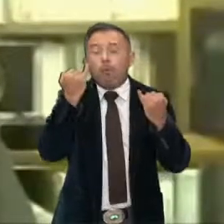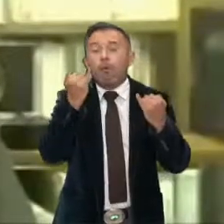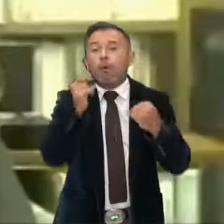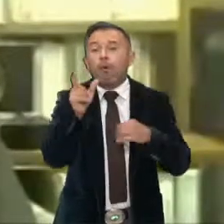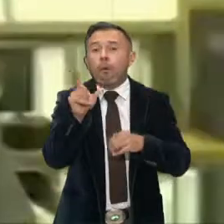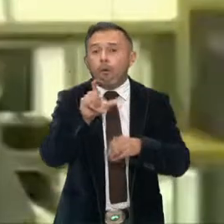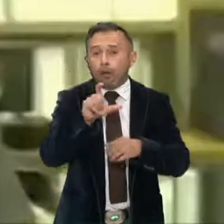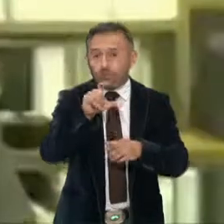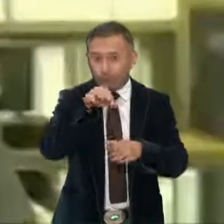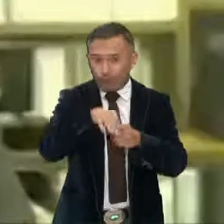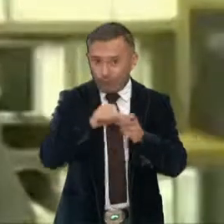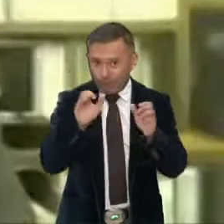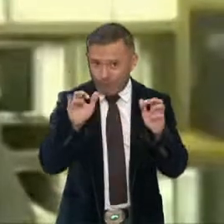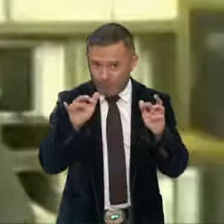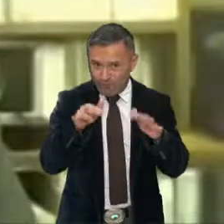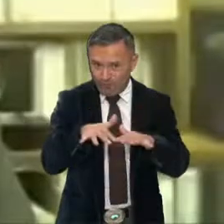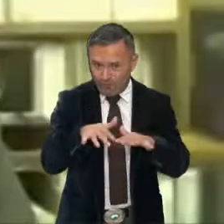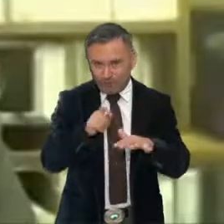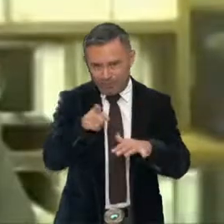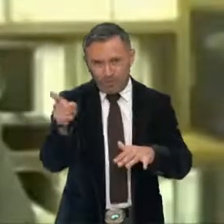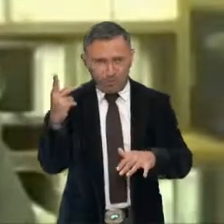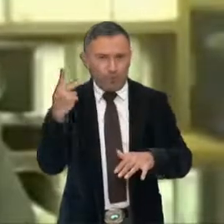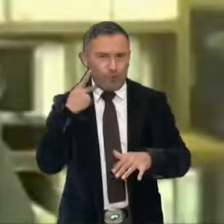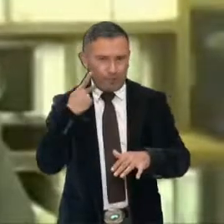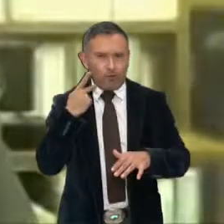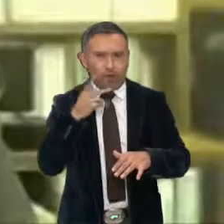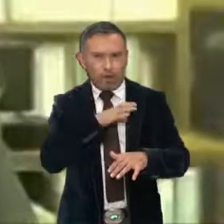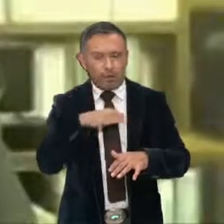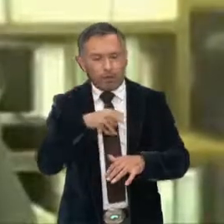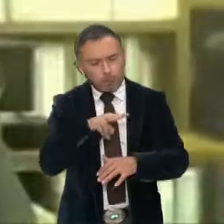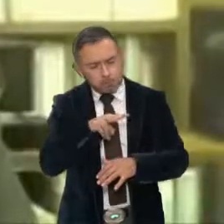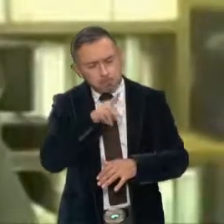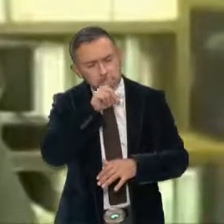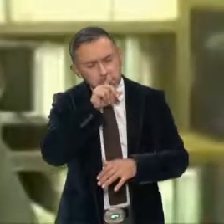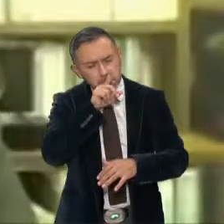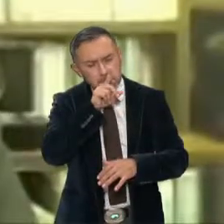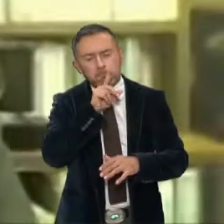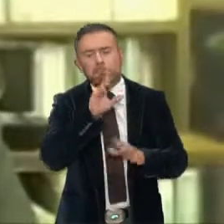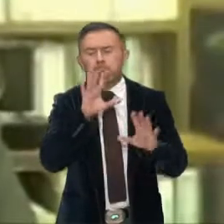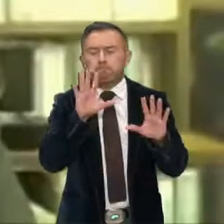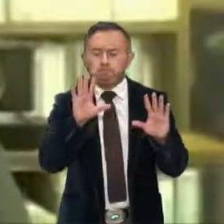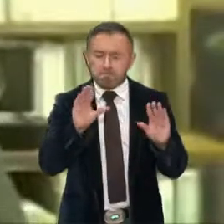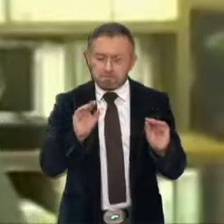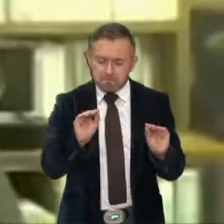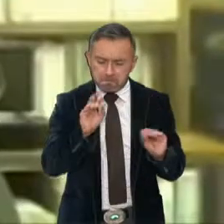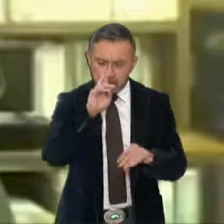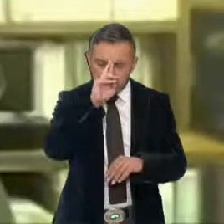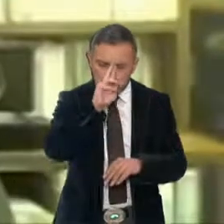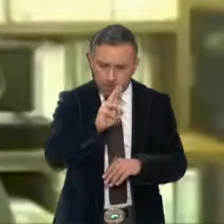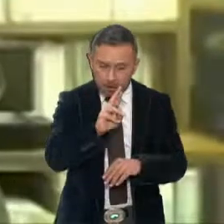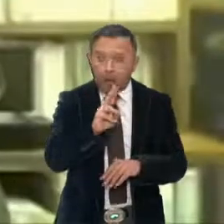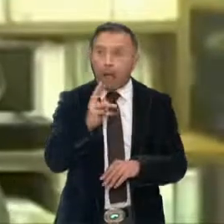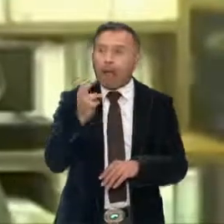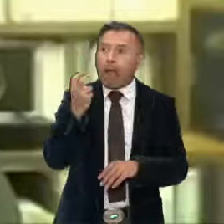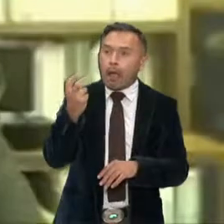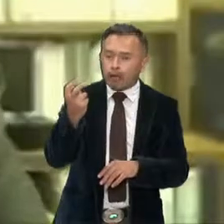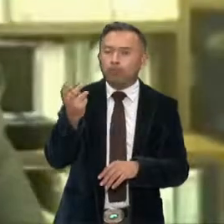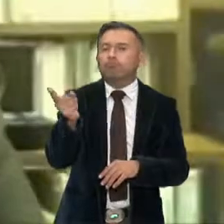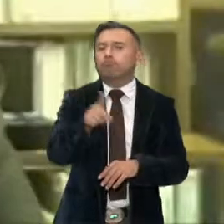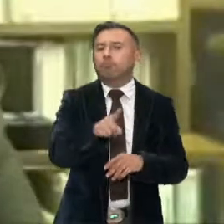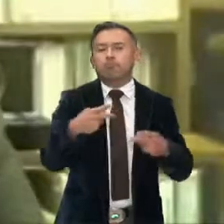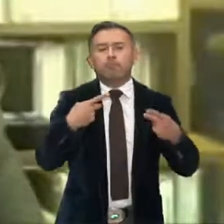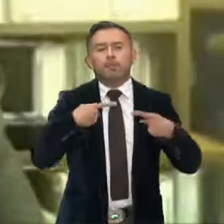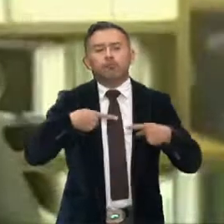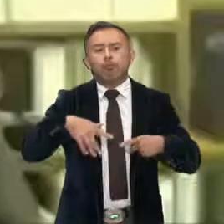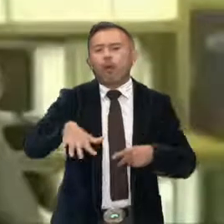the recognition of the results from the political stakeholders were